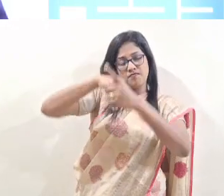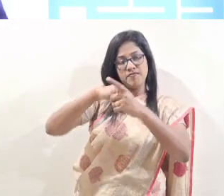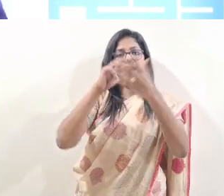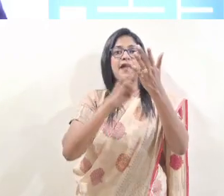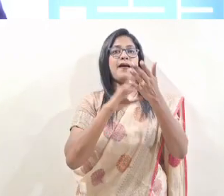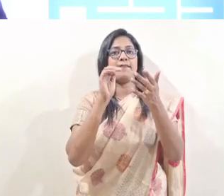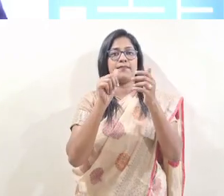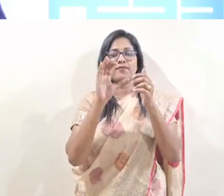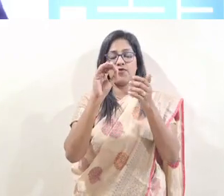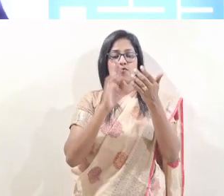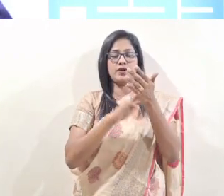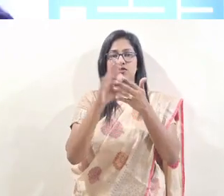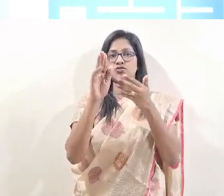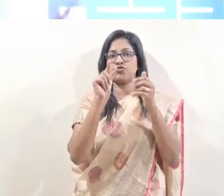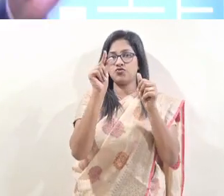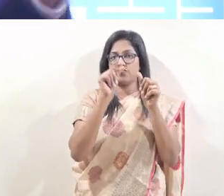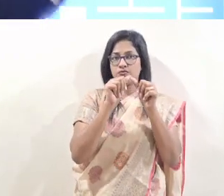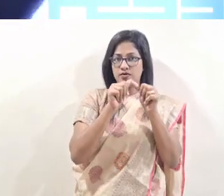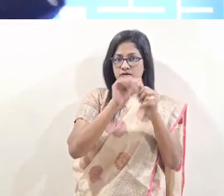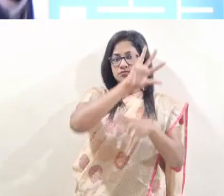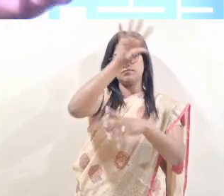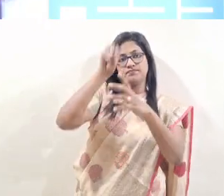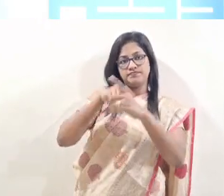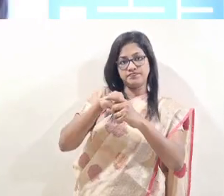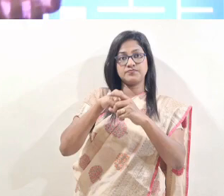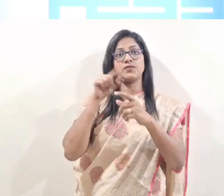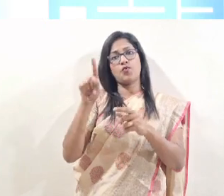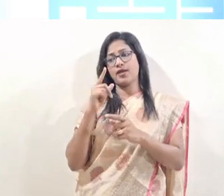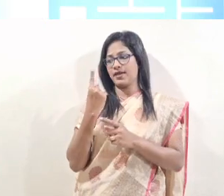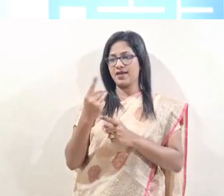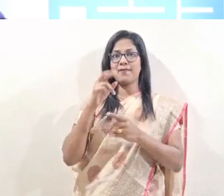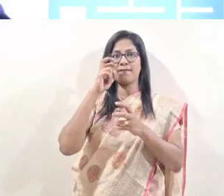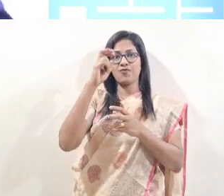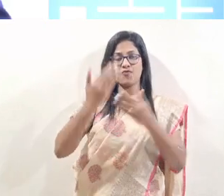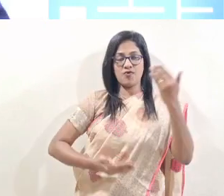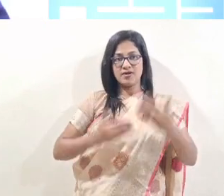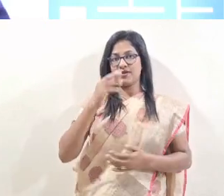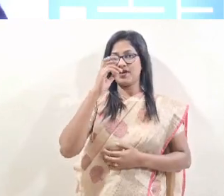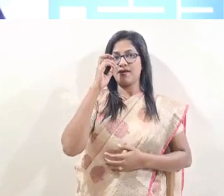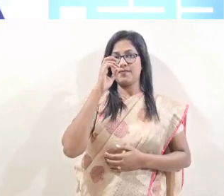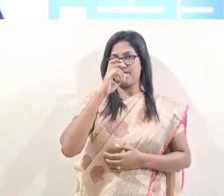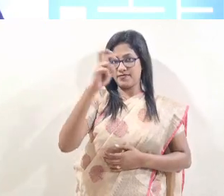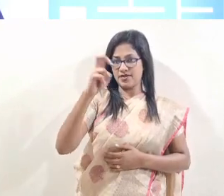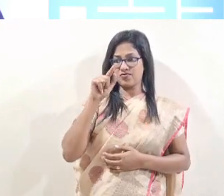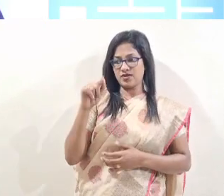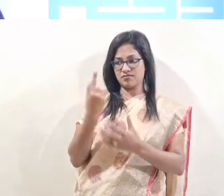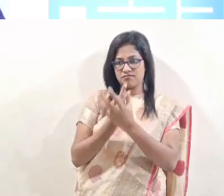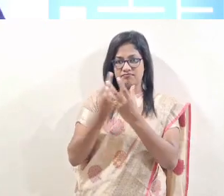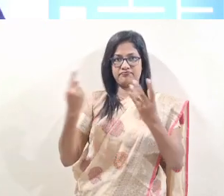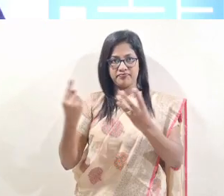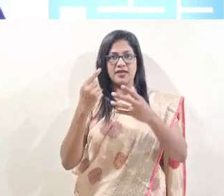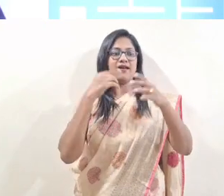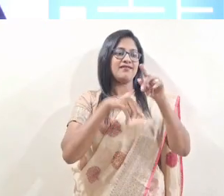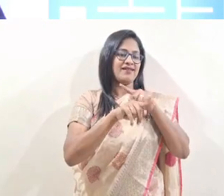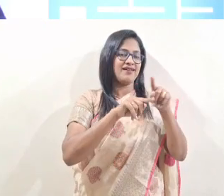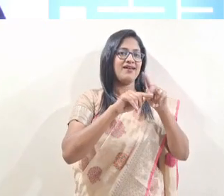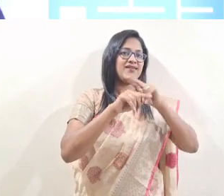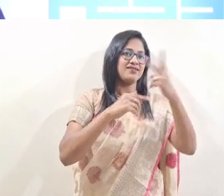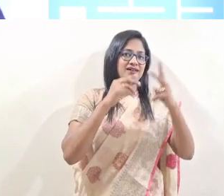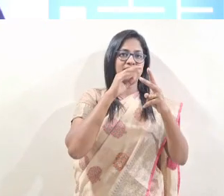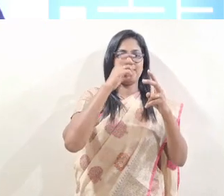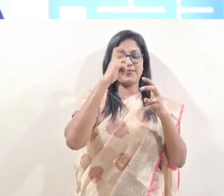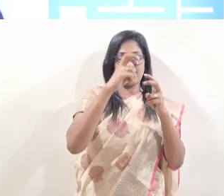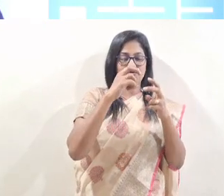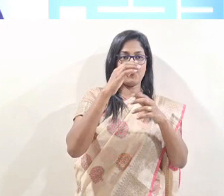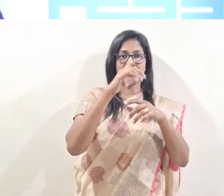and which acts as a company. Kolkata Metro is a sovereign entity. Kolkata Metro Rail Corporation is a company, and